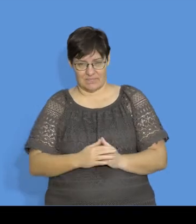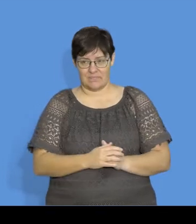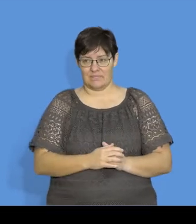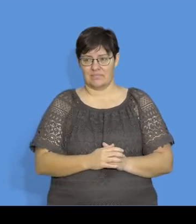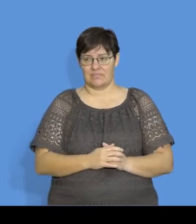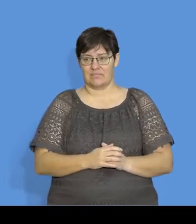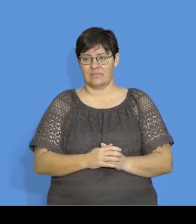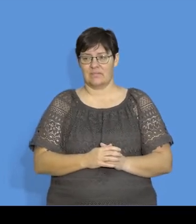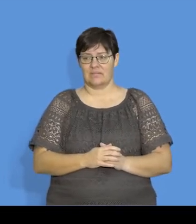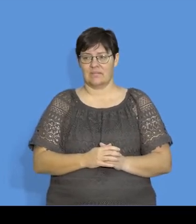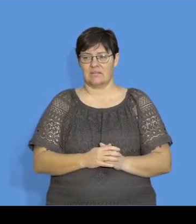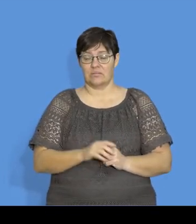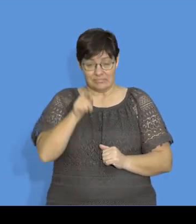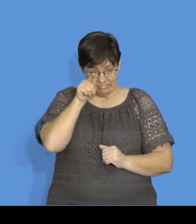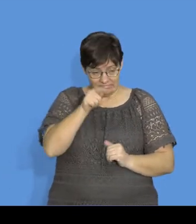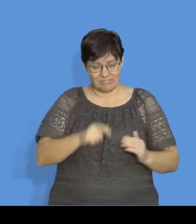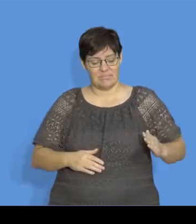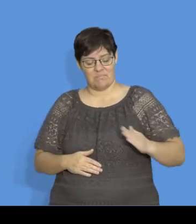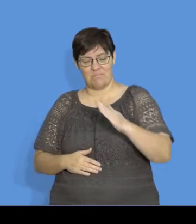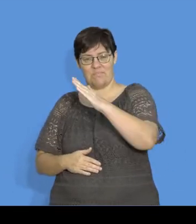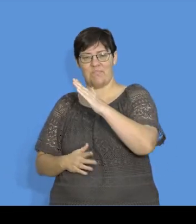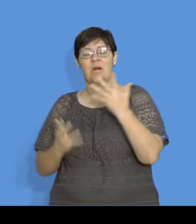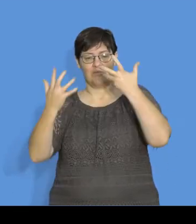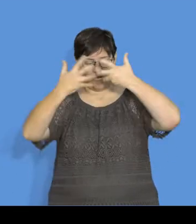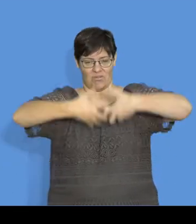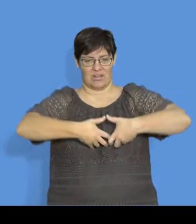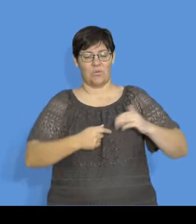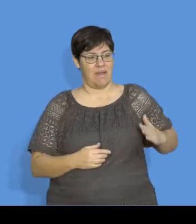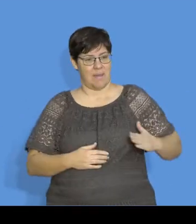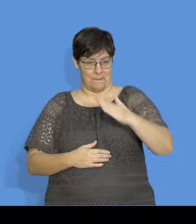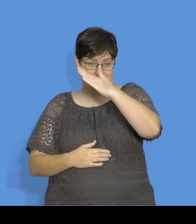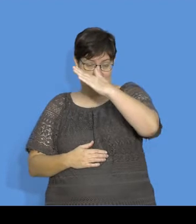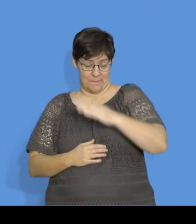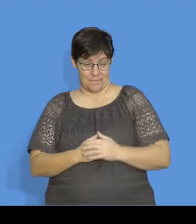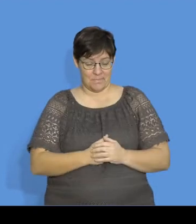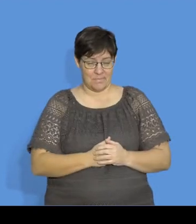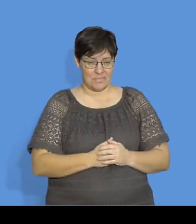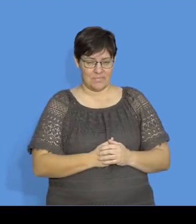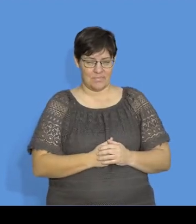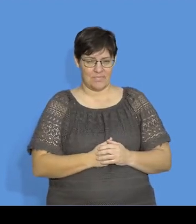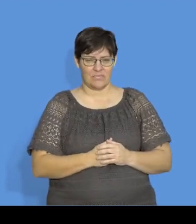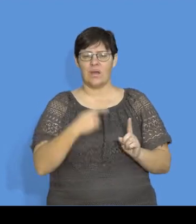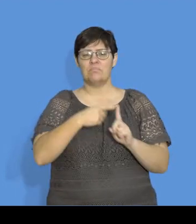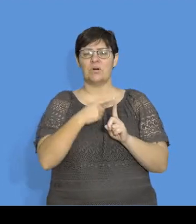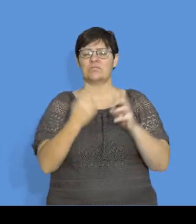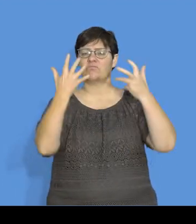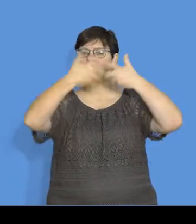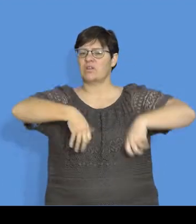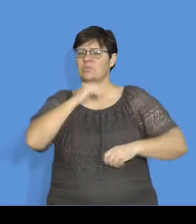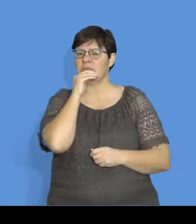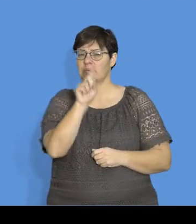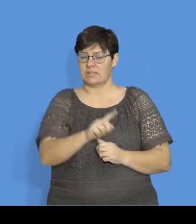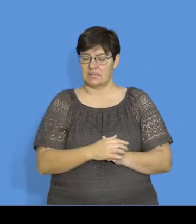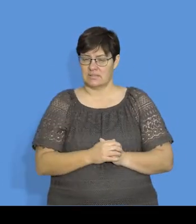down. So we say positive correlation going up. What does positive correlation